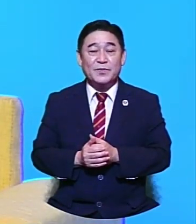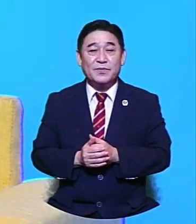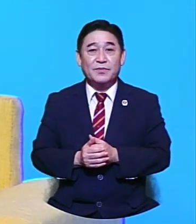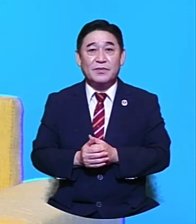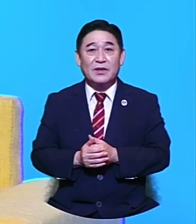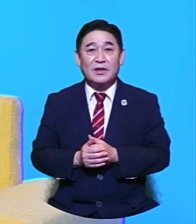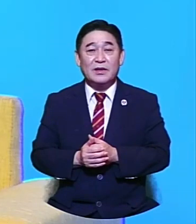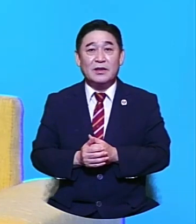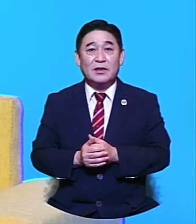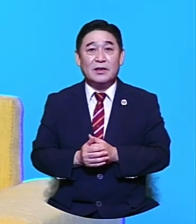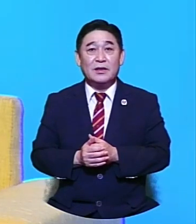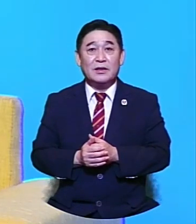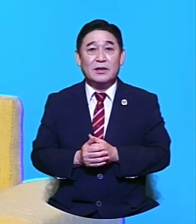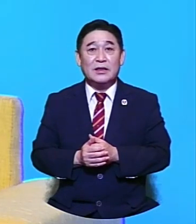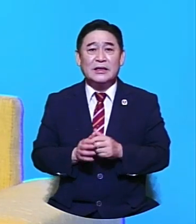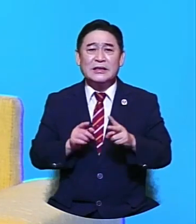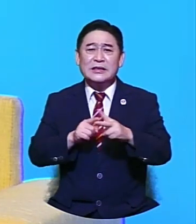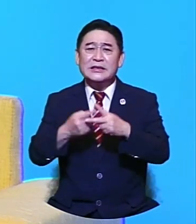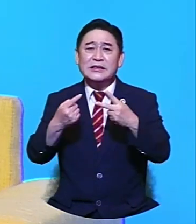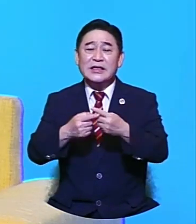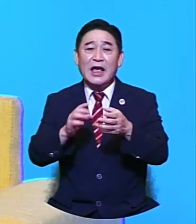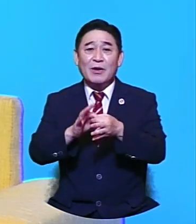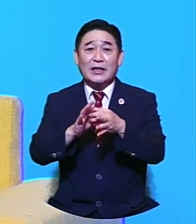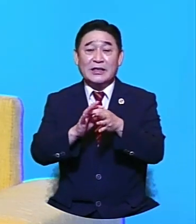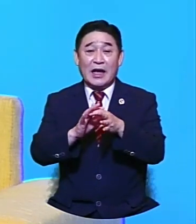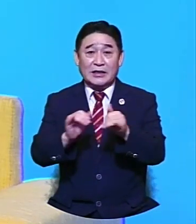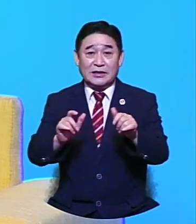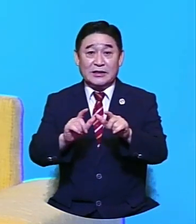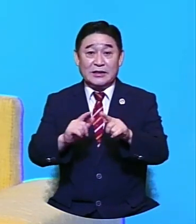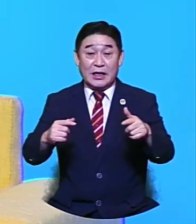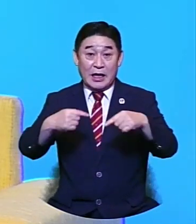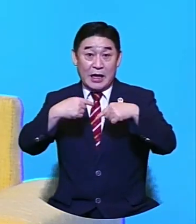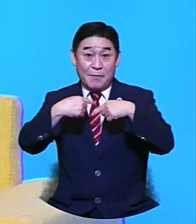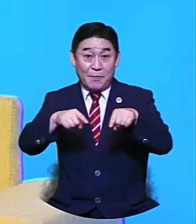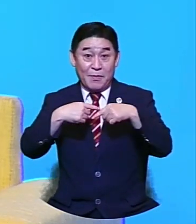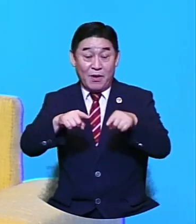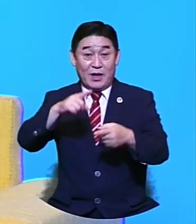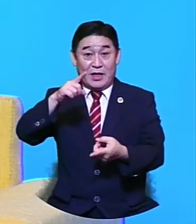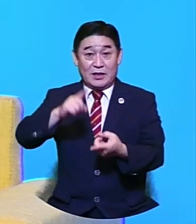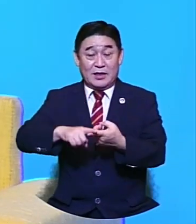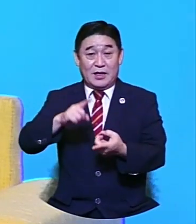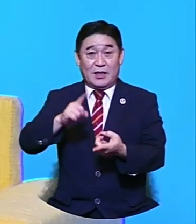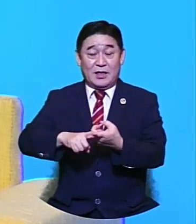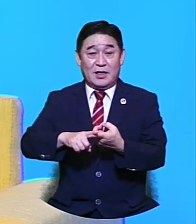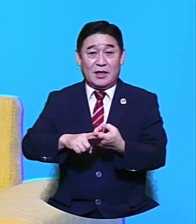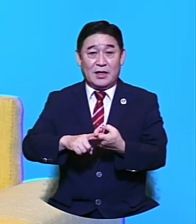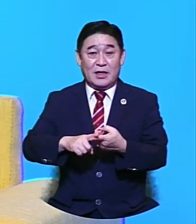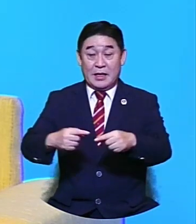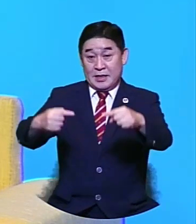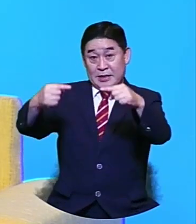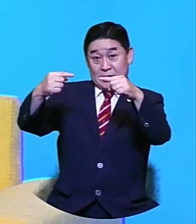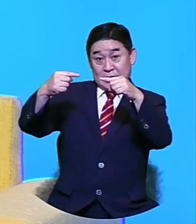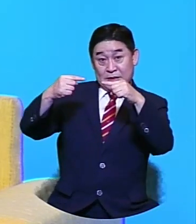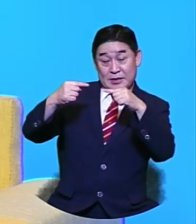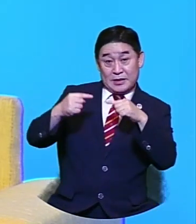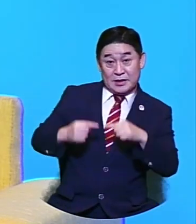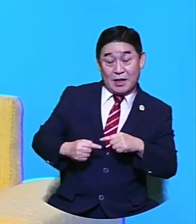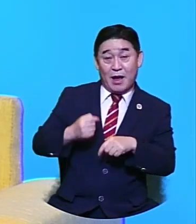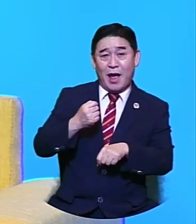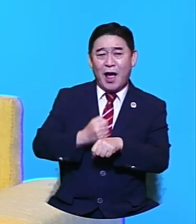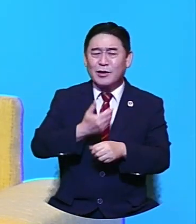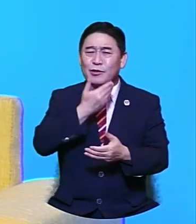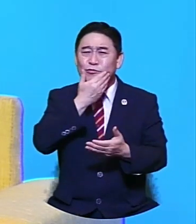Stakeholders involved in this kind of assessment is not always very responsive. And what